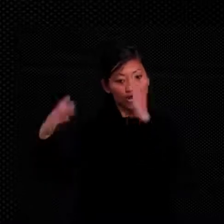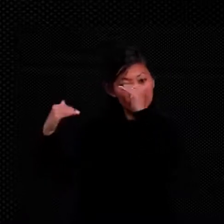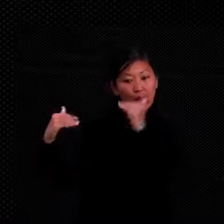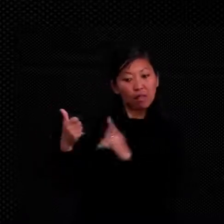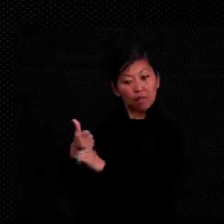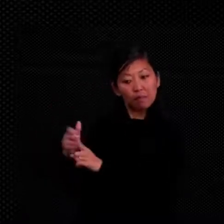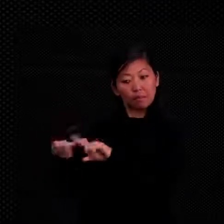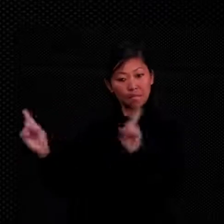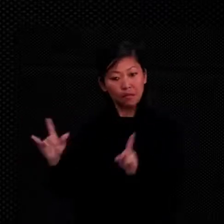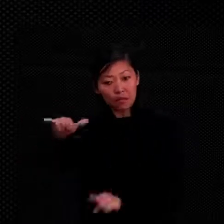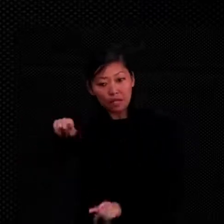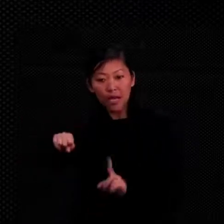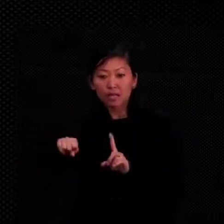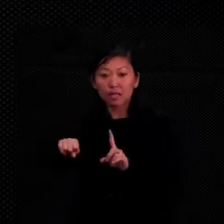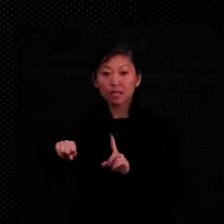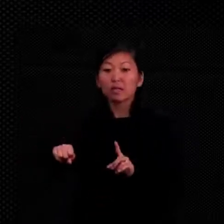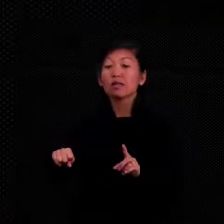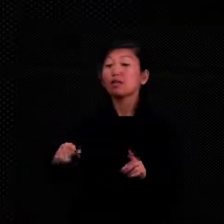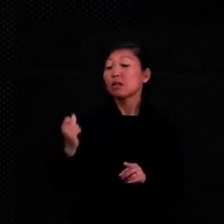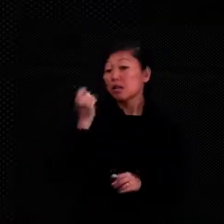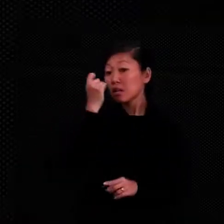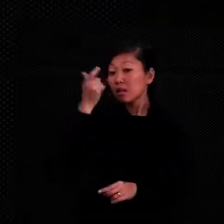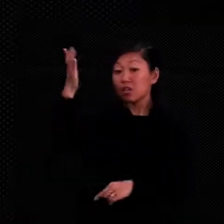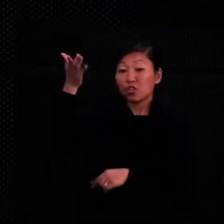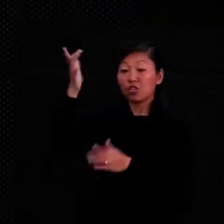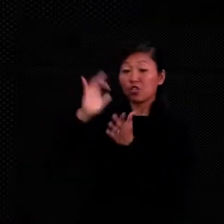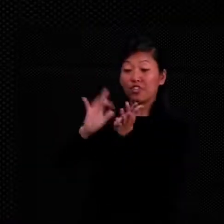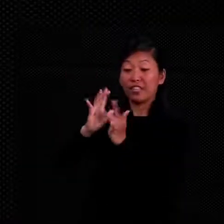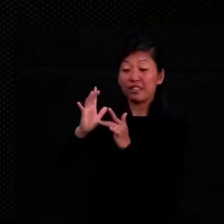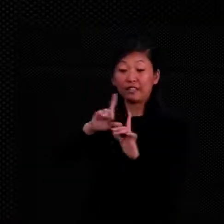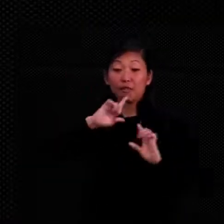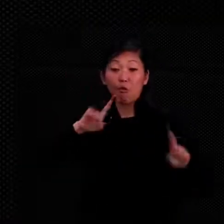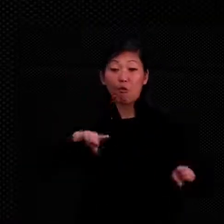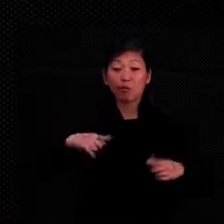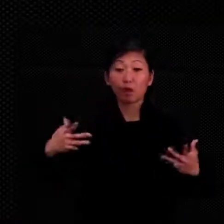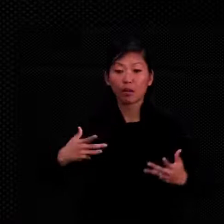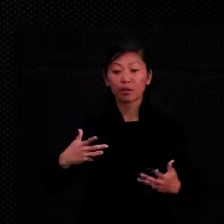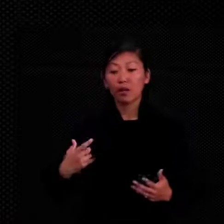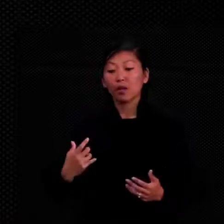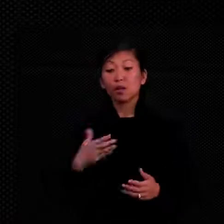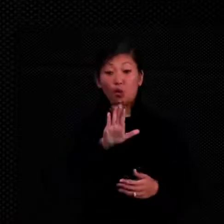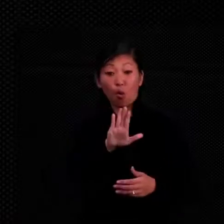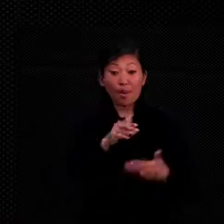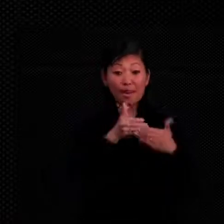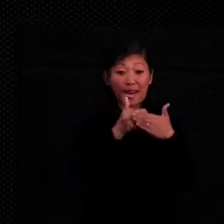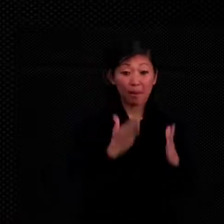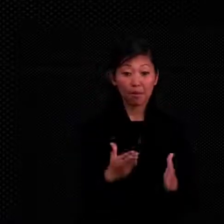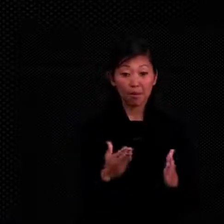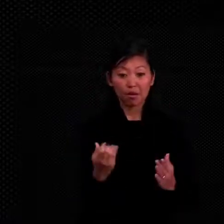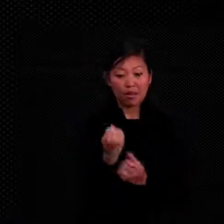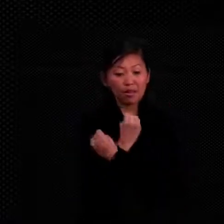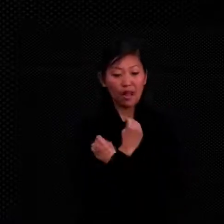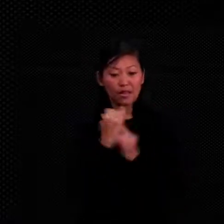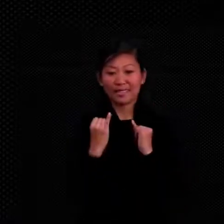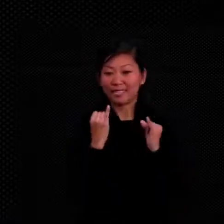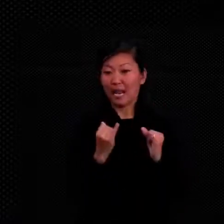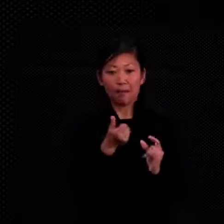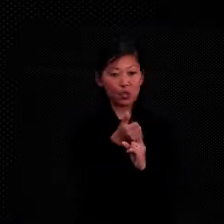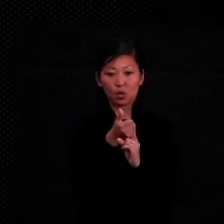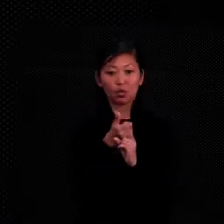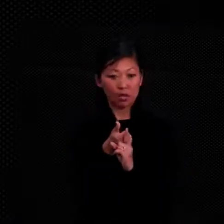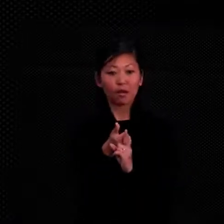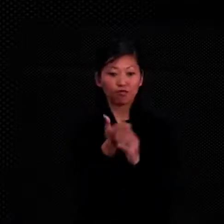Because we know that Jesus calls us to love our neighbor as ourselves. He even calls us to sacrificially love those that we